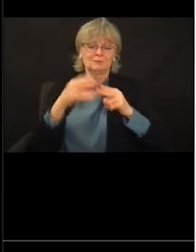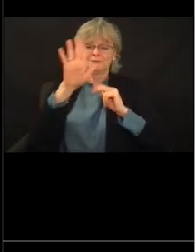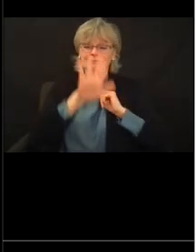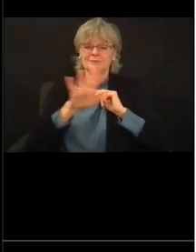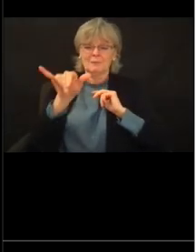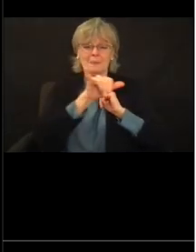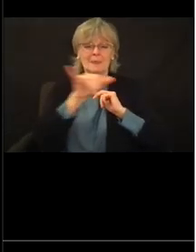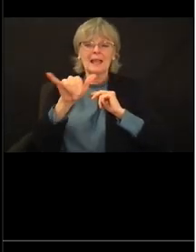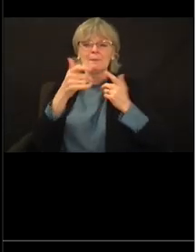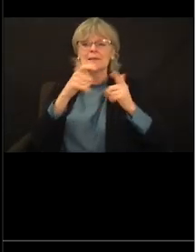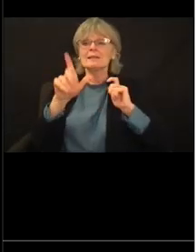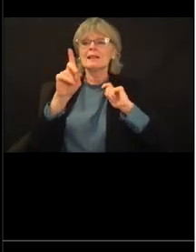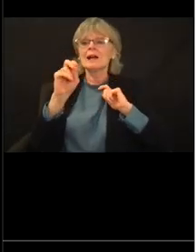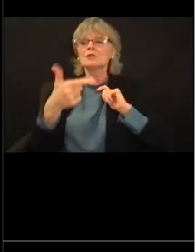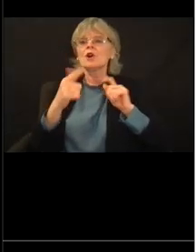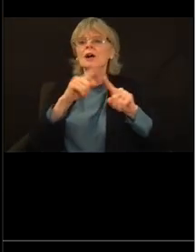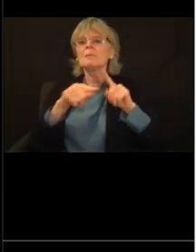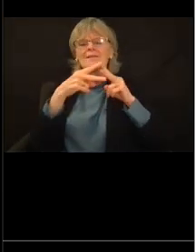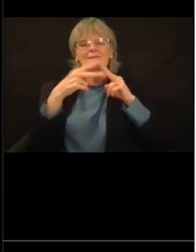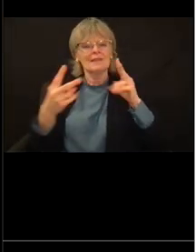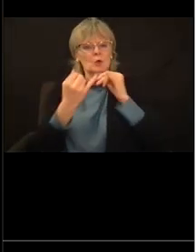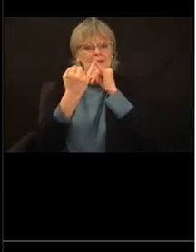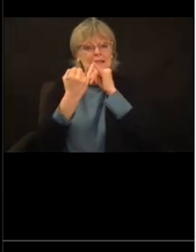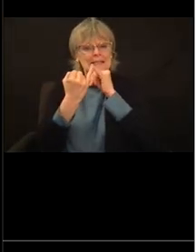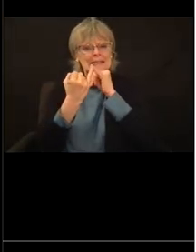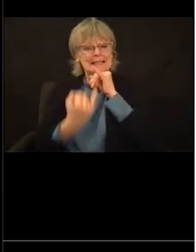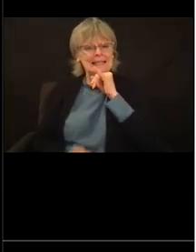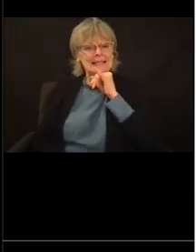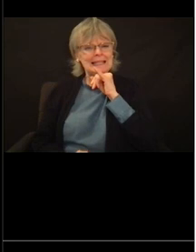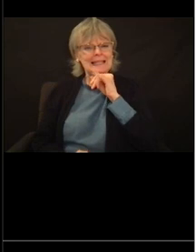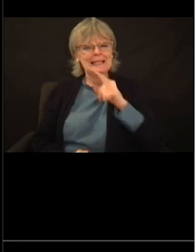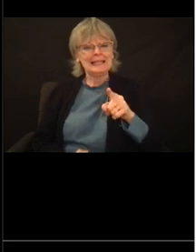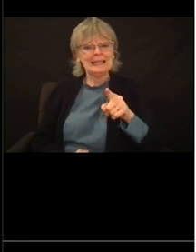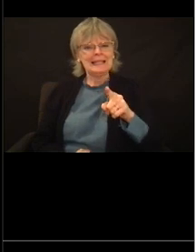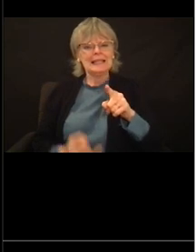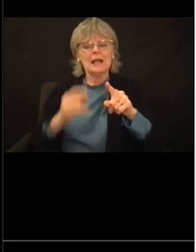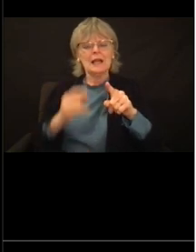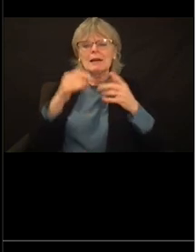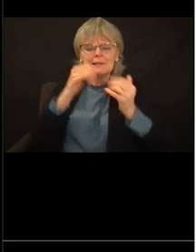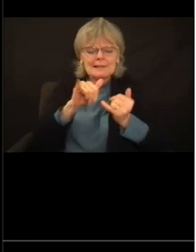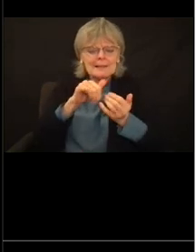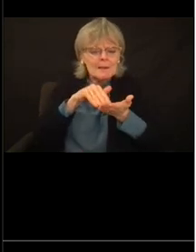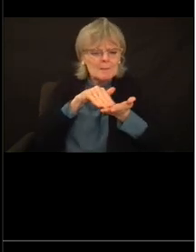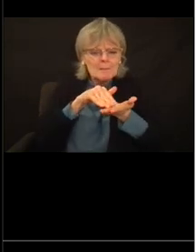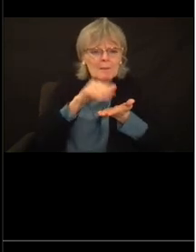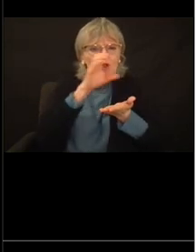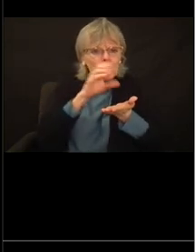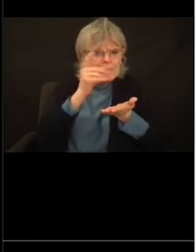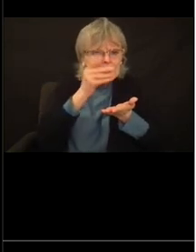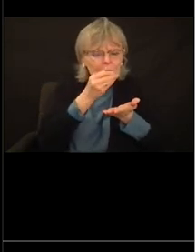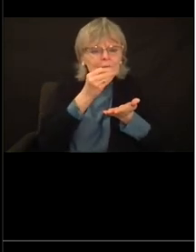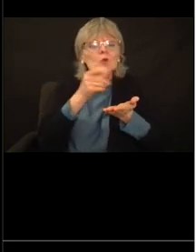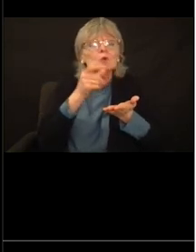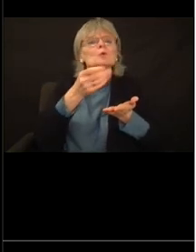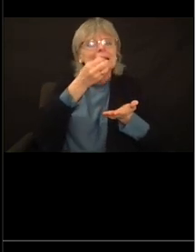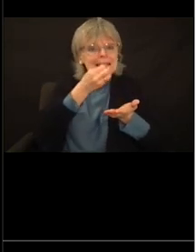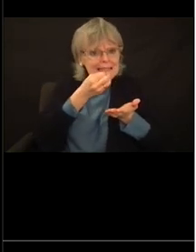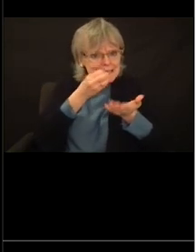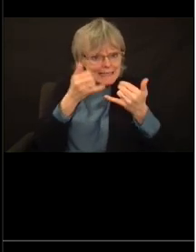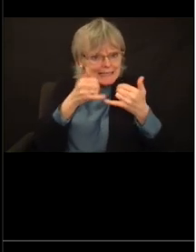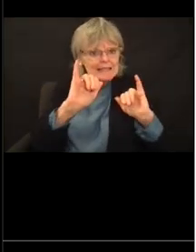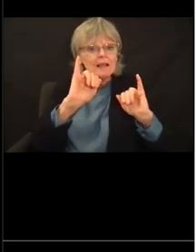skinny. But what they noticed was she was foraging, she was finding food, she was eating, but for some reason she